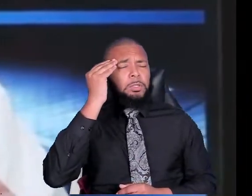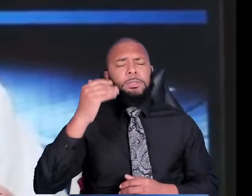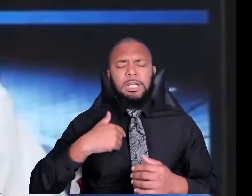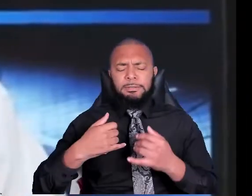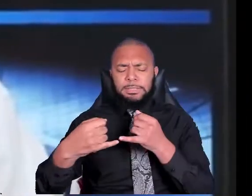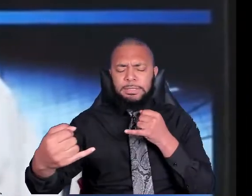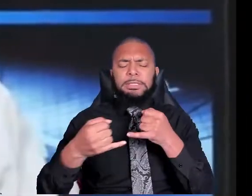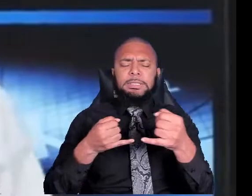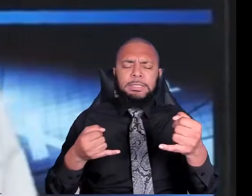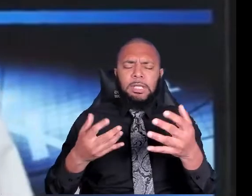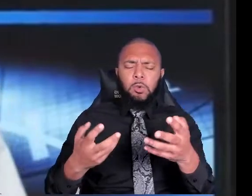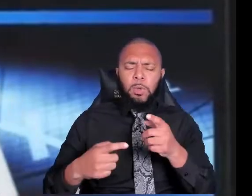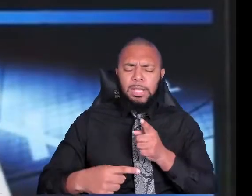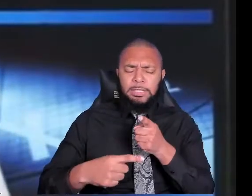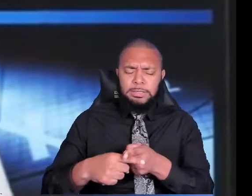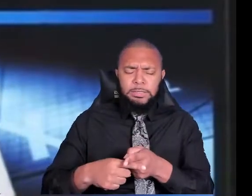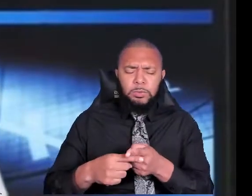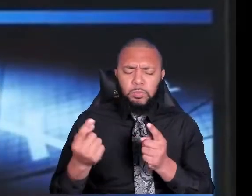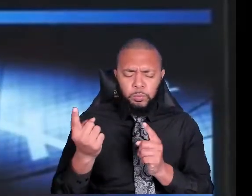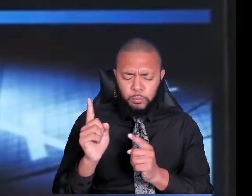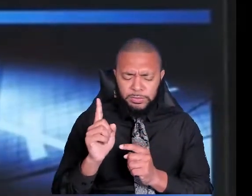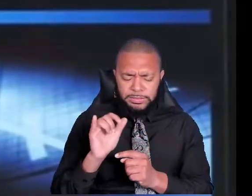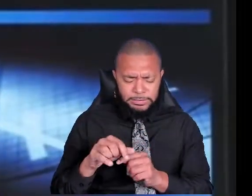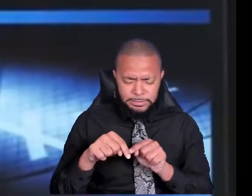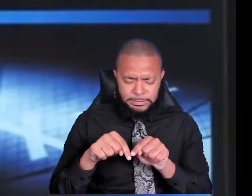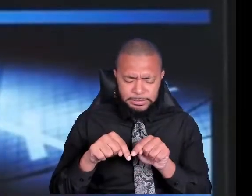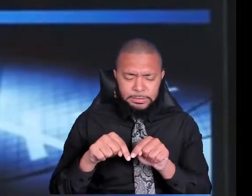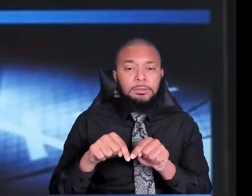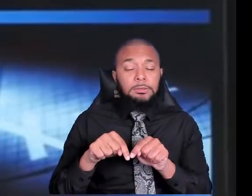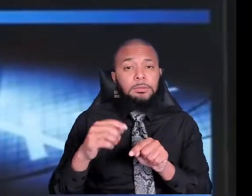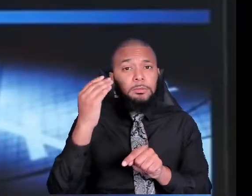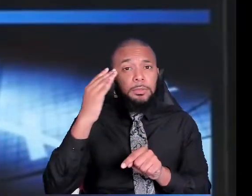lines and we're trying to find the point that's on both of them.